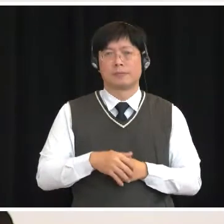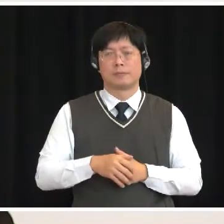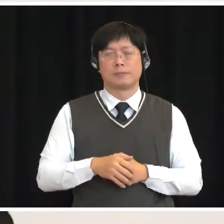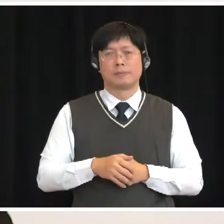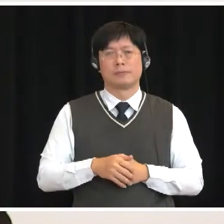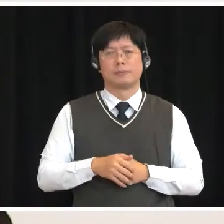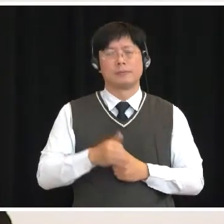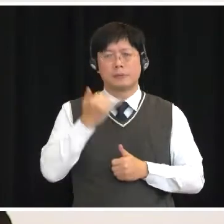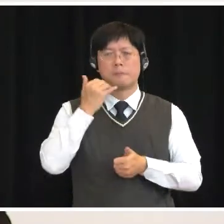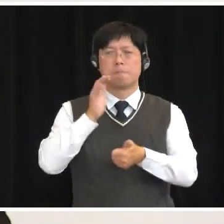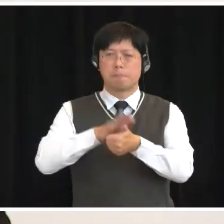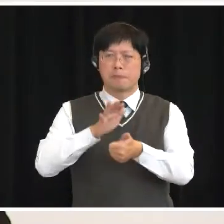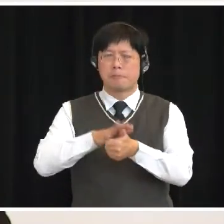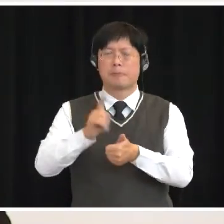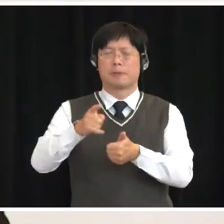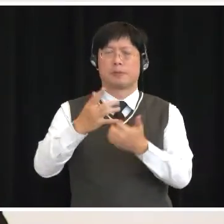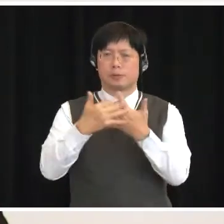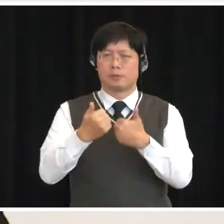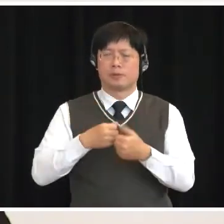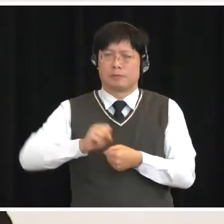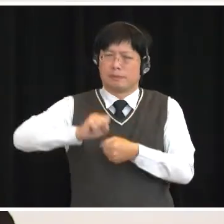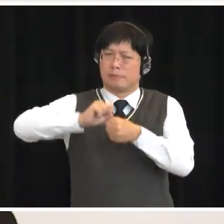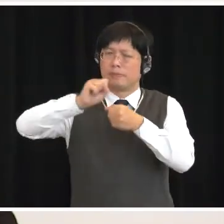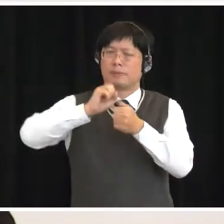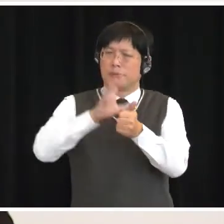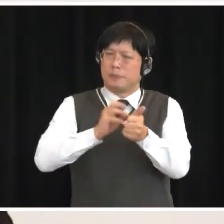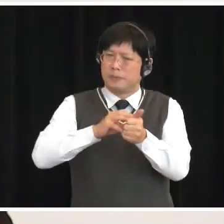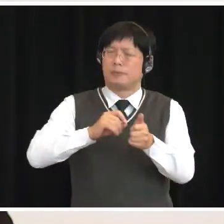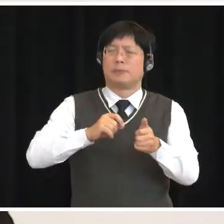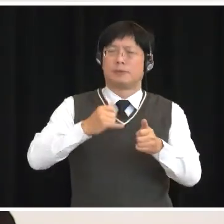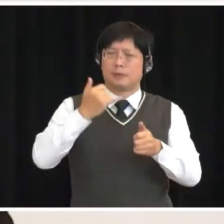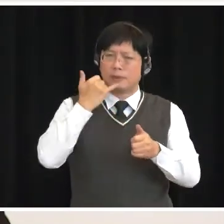to study their mother language? Thank you.